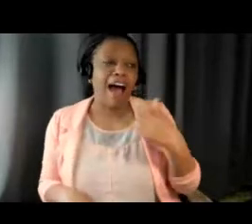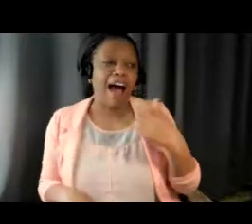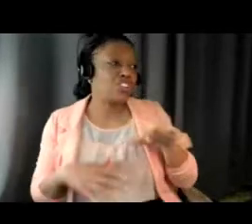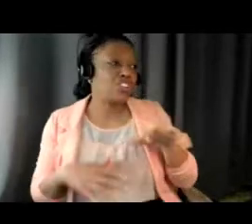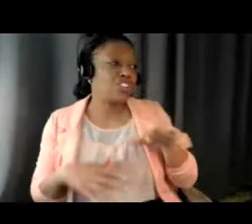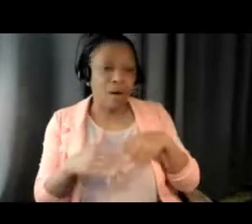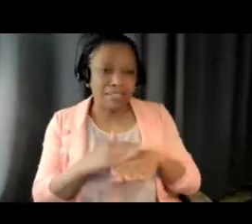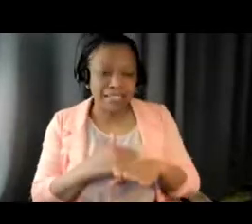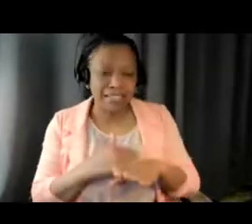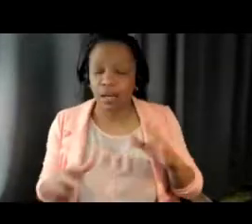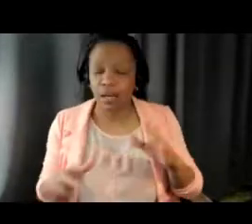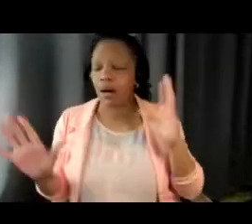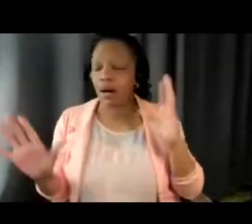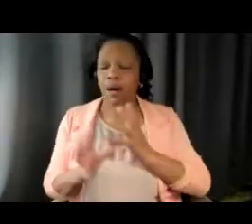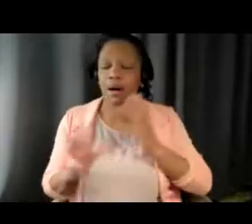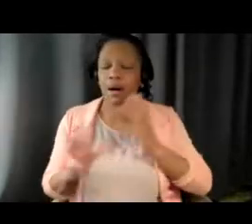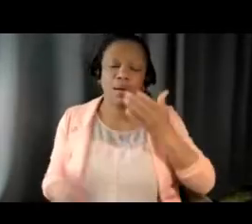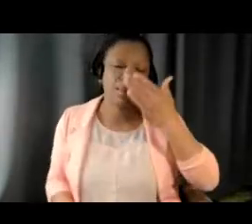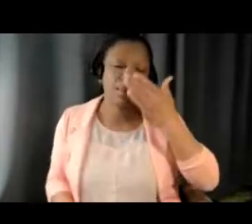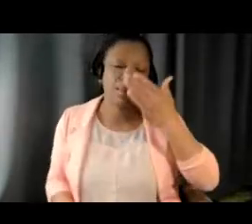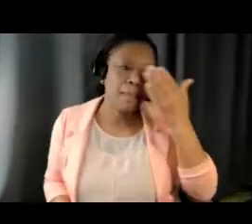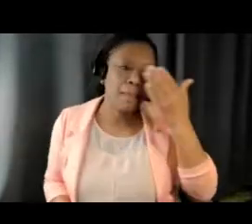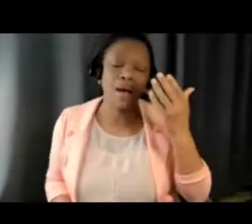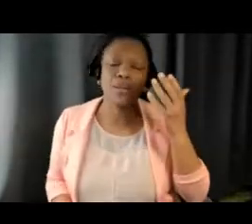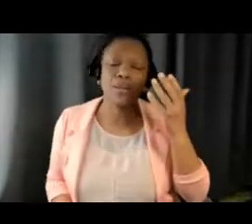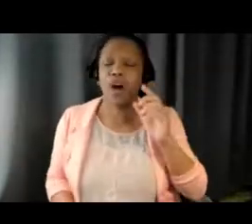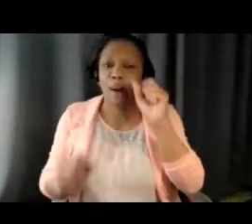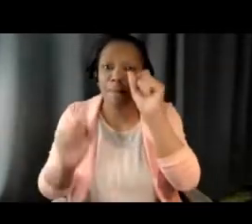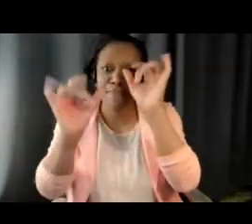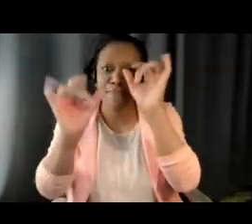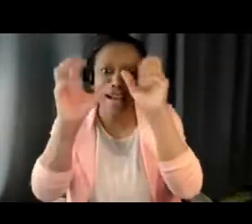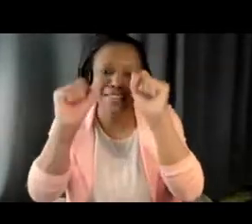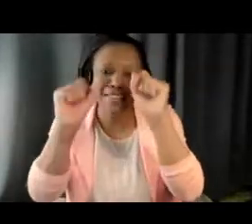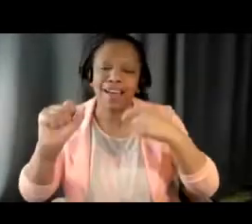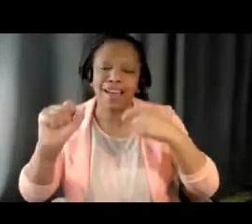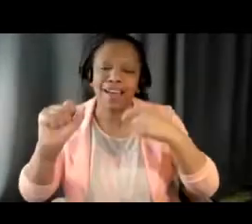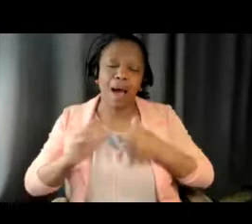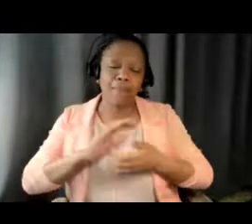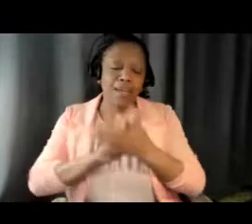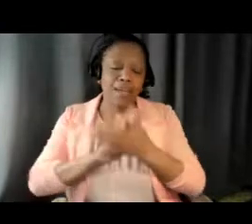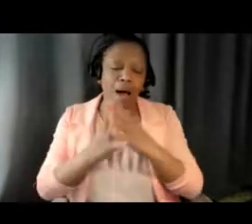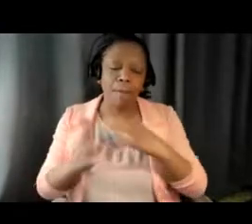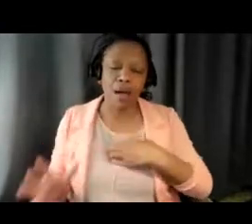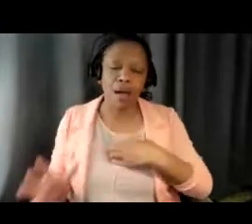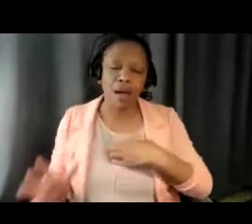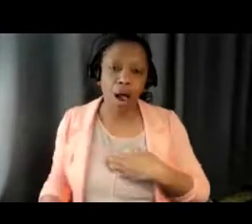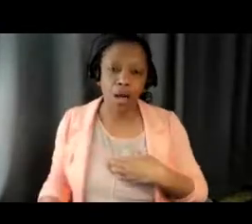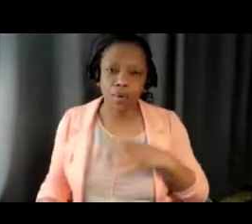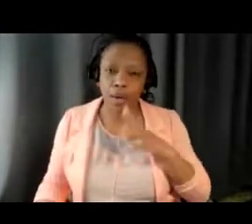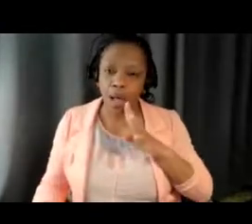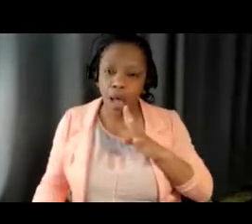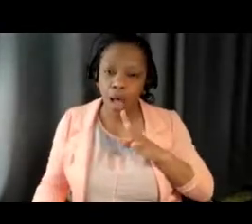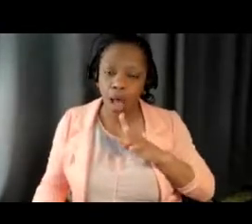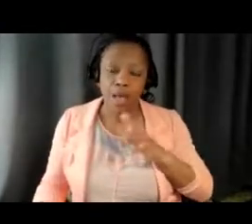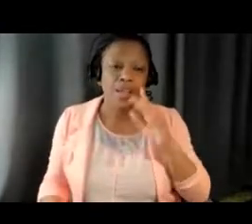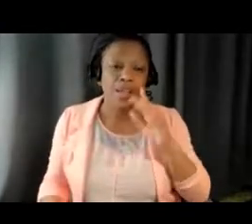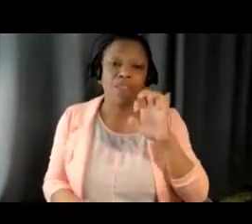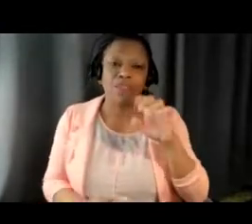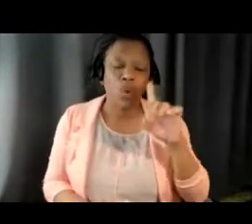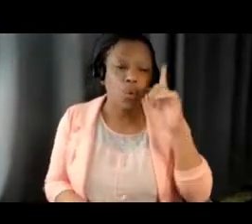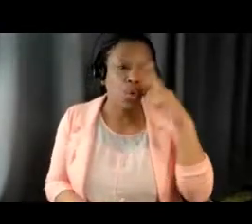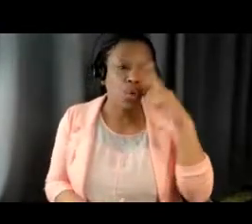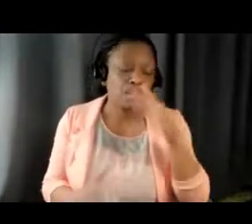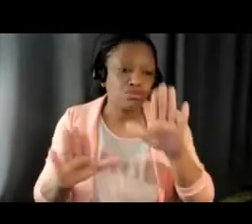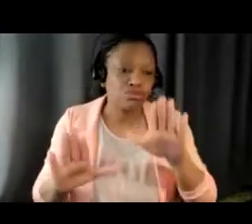here are amazing. Yeah. I'm getting hungrier and hungrier as I talk. And it's The plenty. food looks great. Thank you. And man, can I